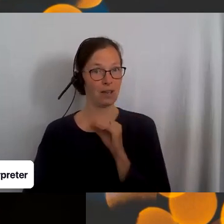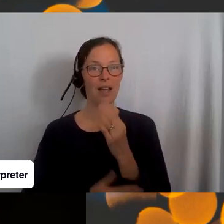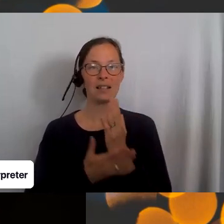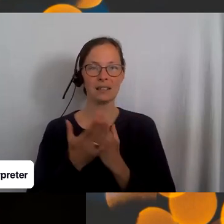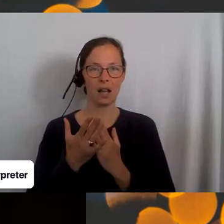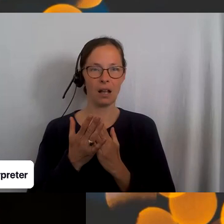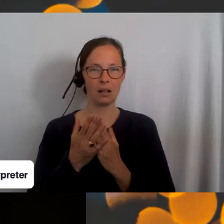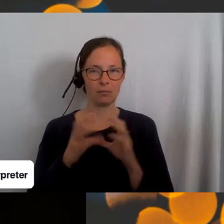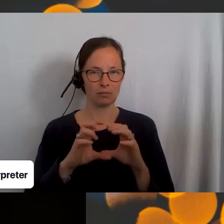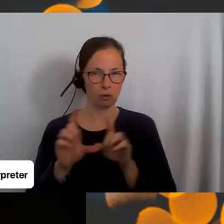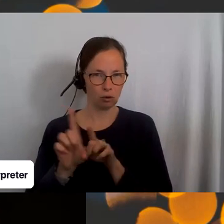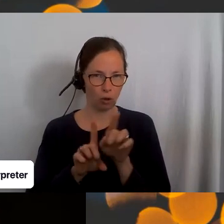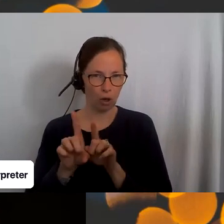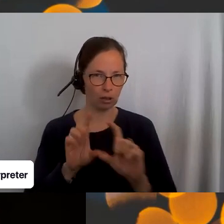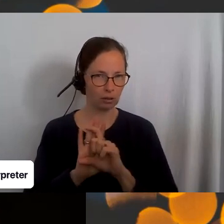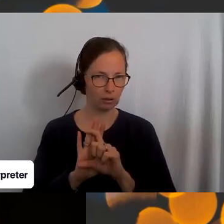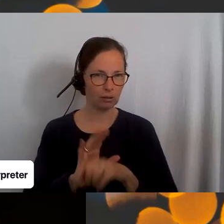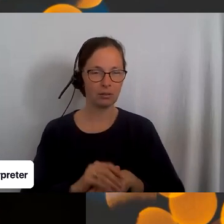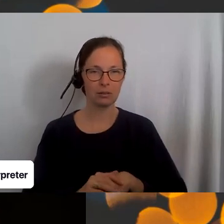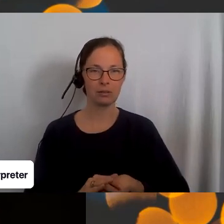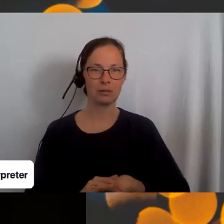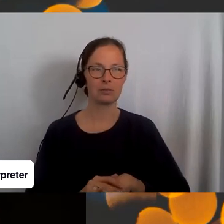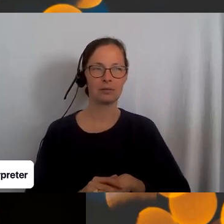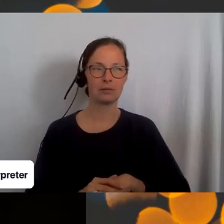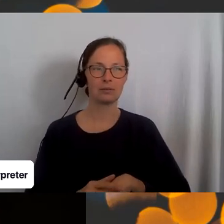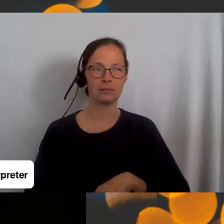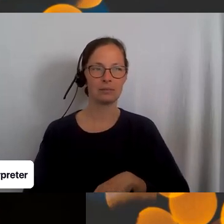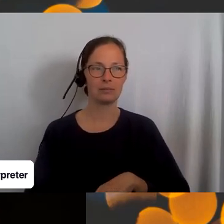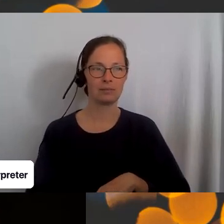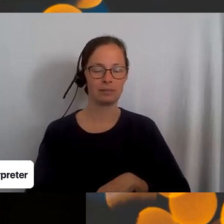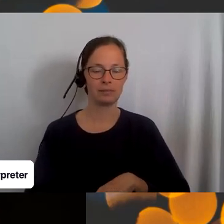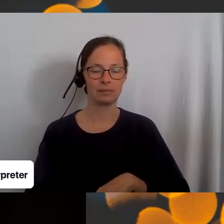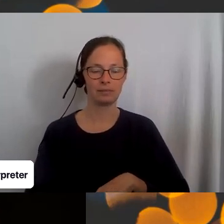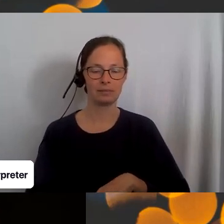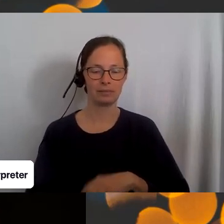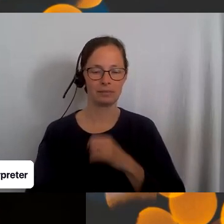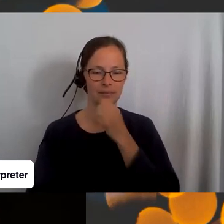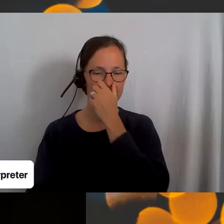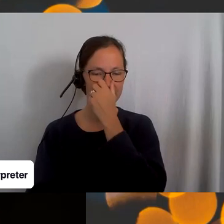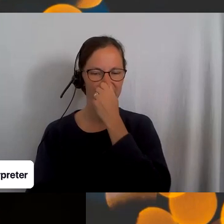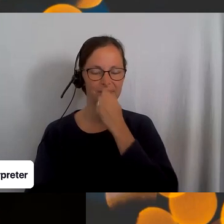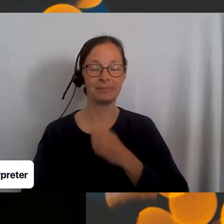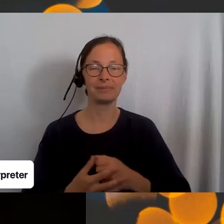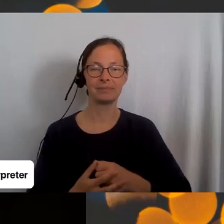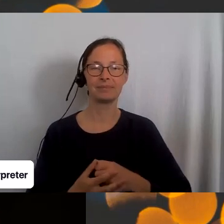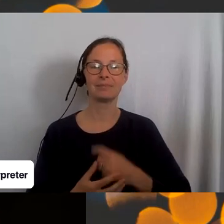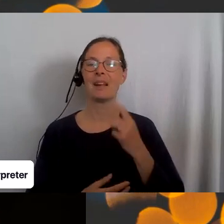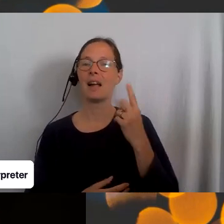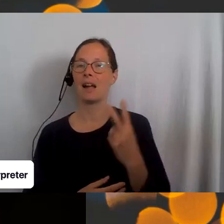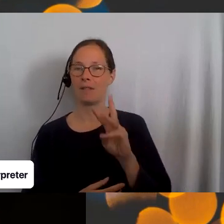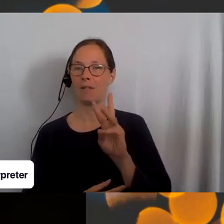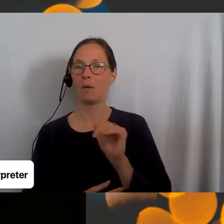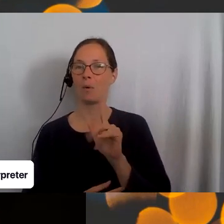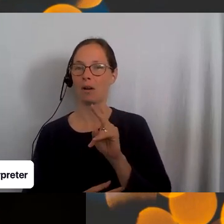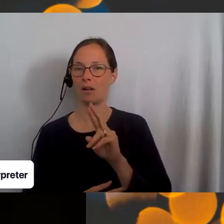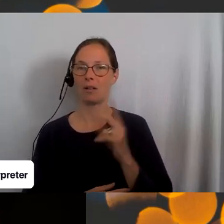sort of a star situation. It's Nice. half sheriff, half devil trap, I think. Exactly. Half Walker,